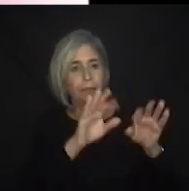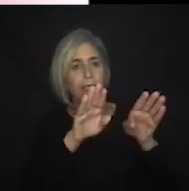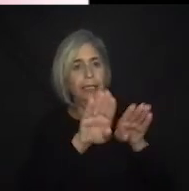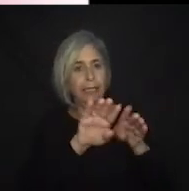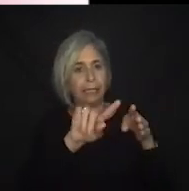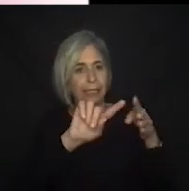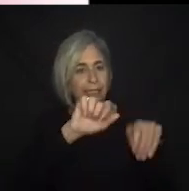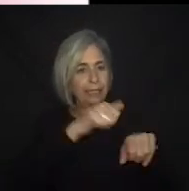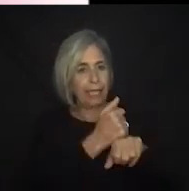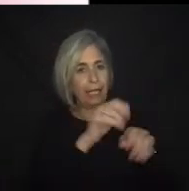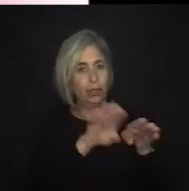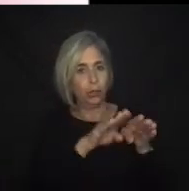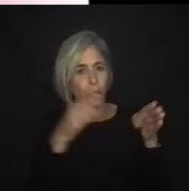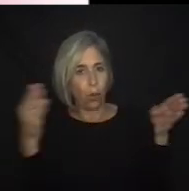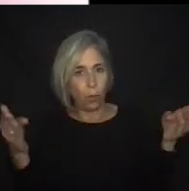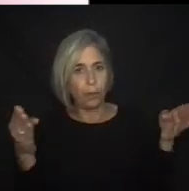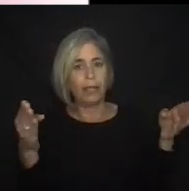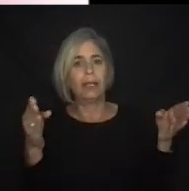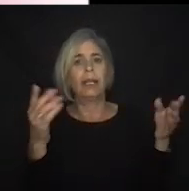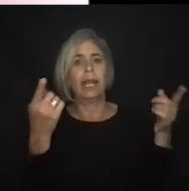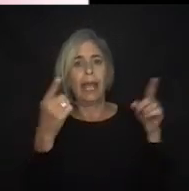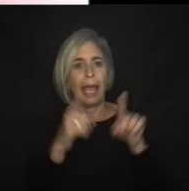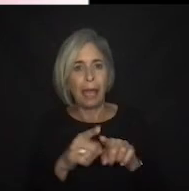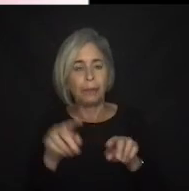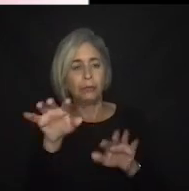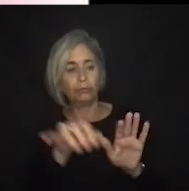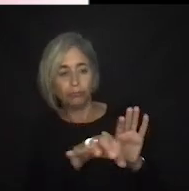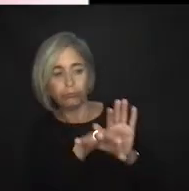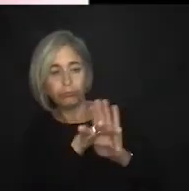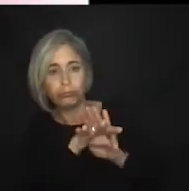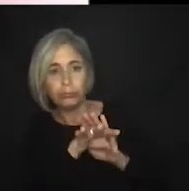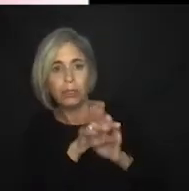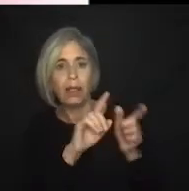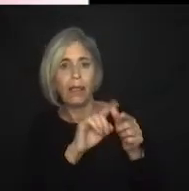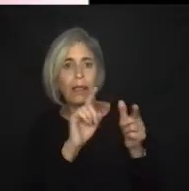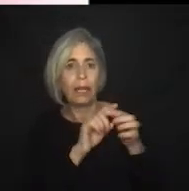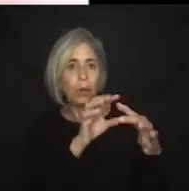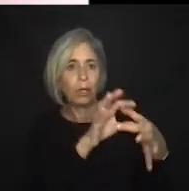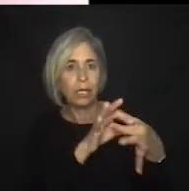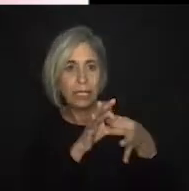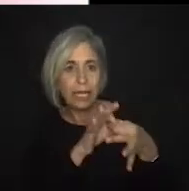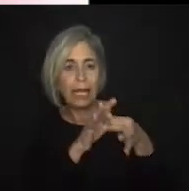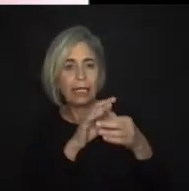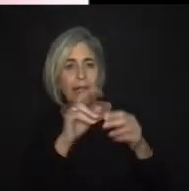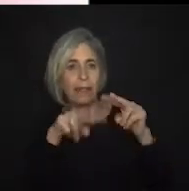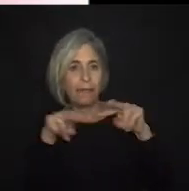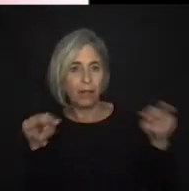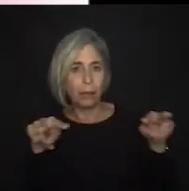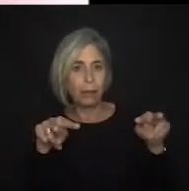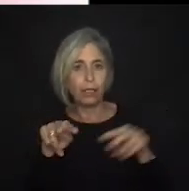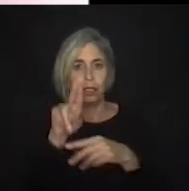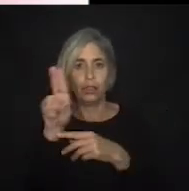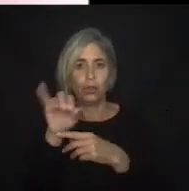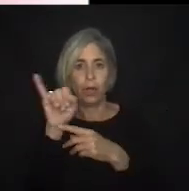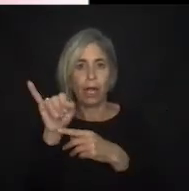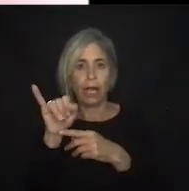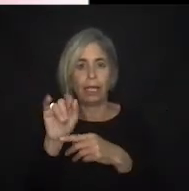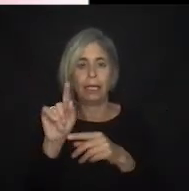open. So when that happens and an open status is detected, it will then set the connected state variable in the UI to